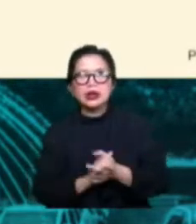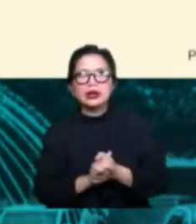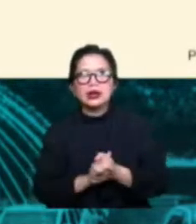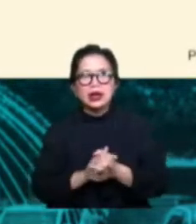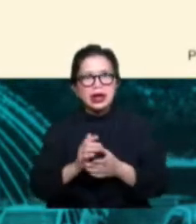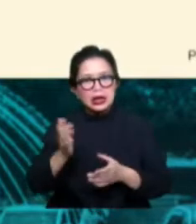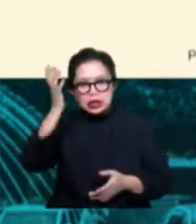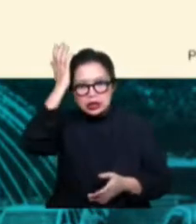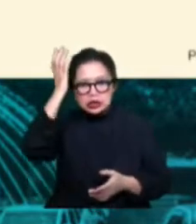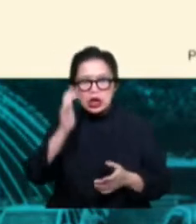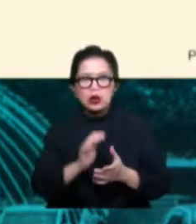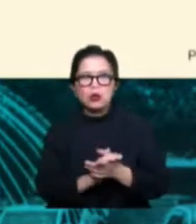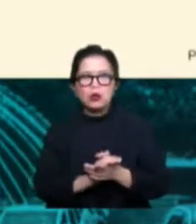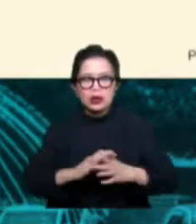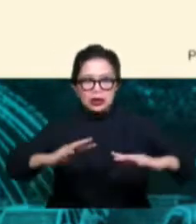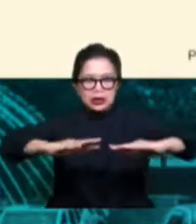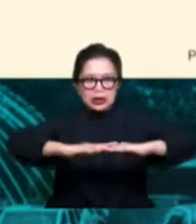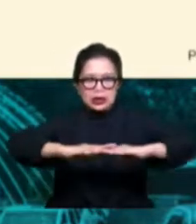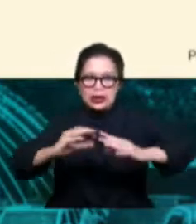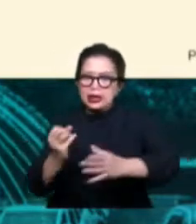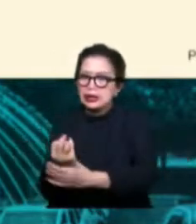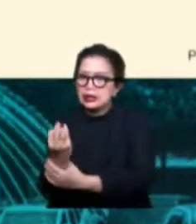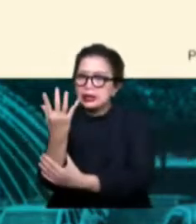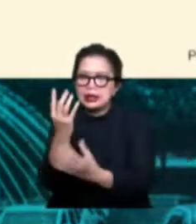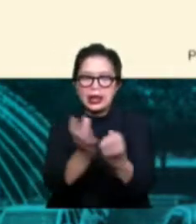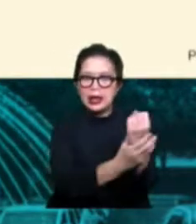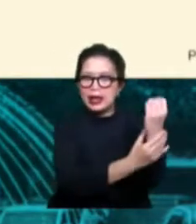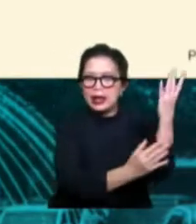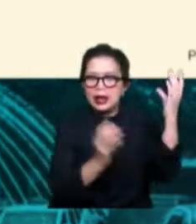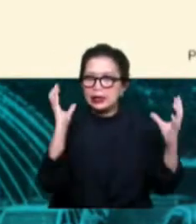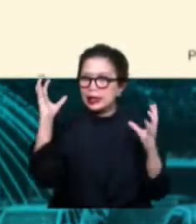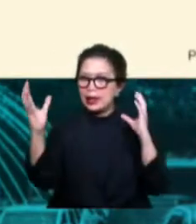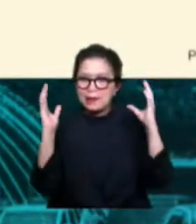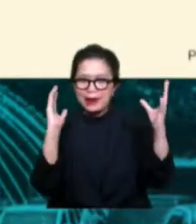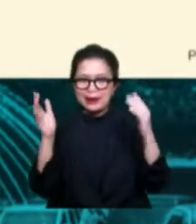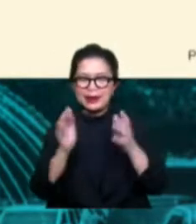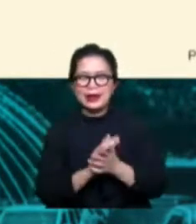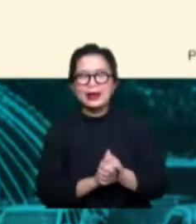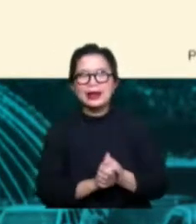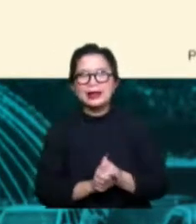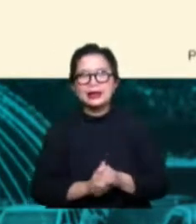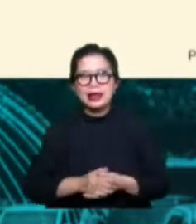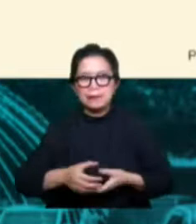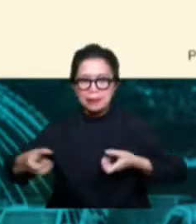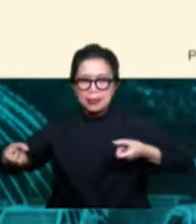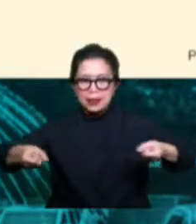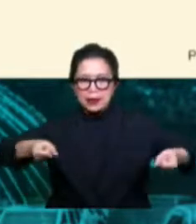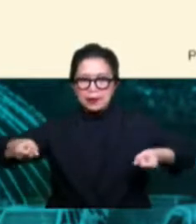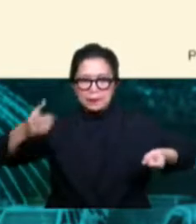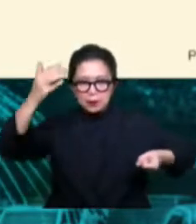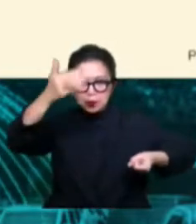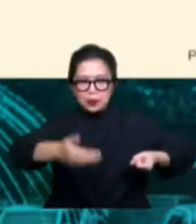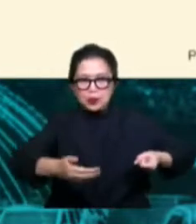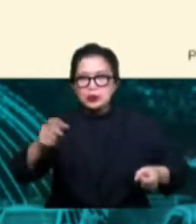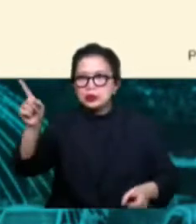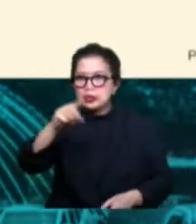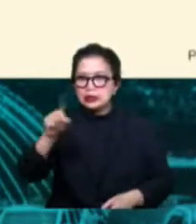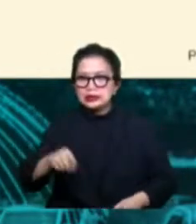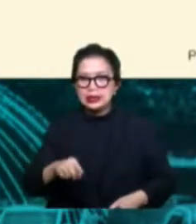and permeable pavement, electric bus, intermediate treatment facility, medical waste